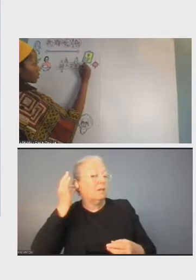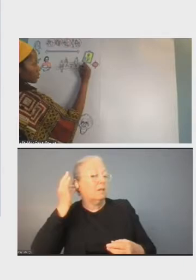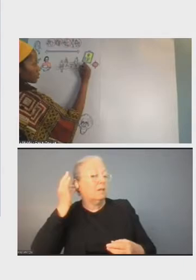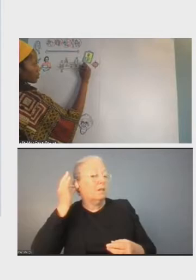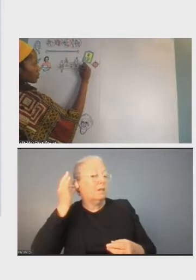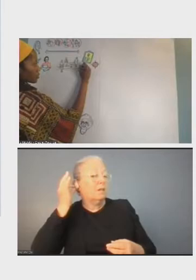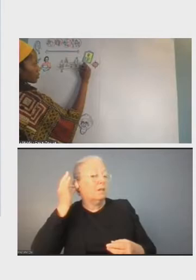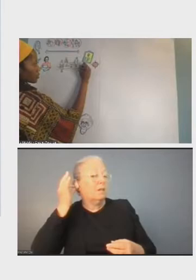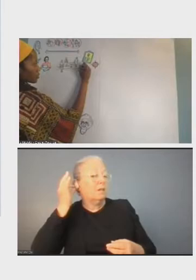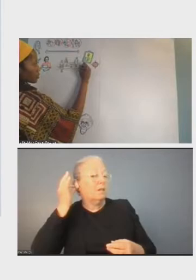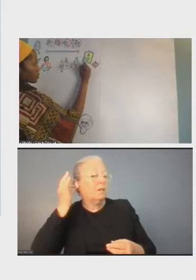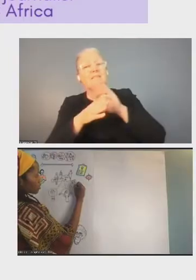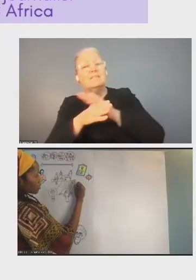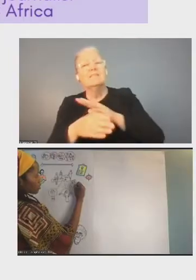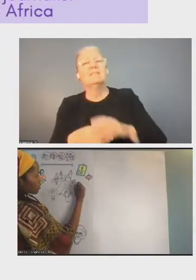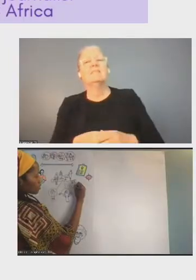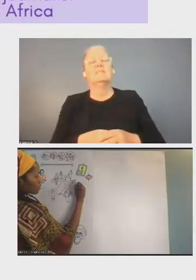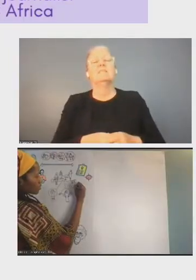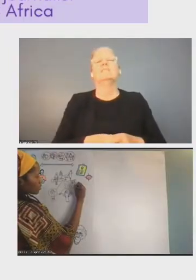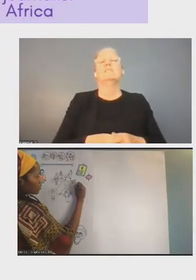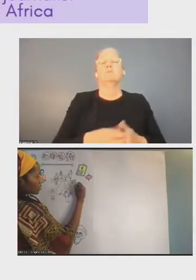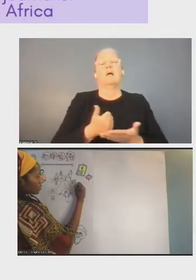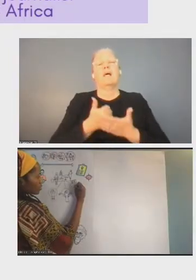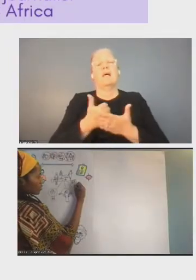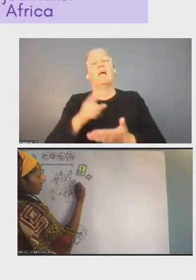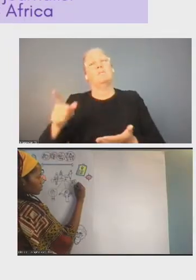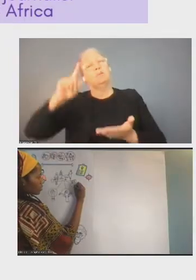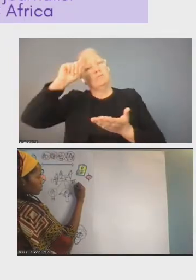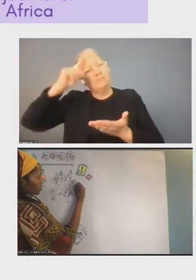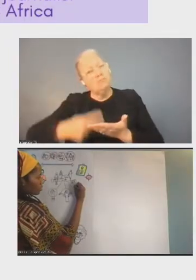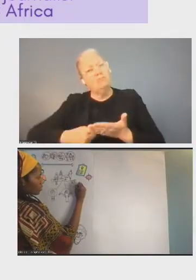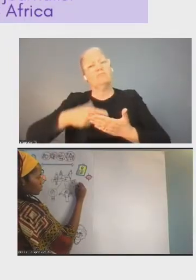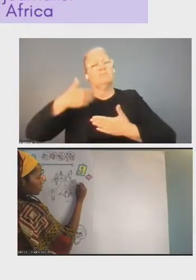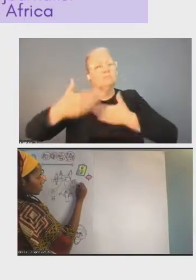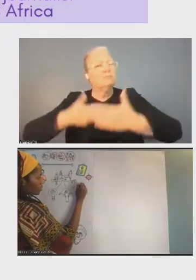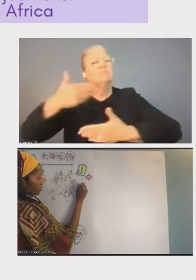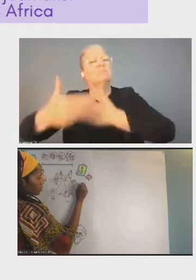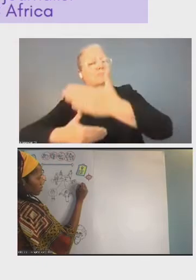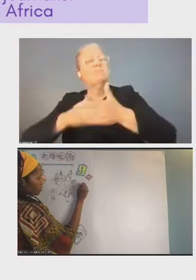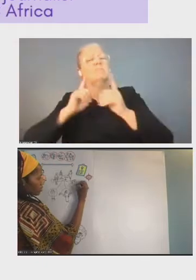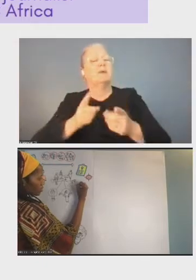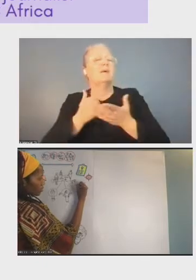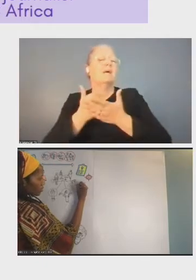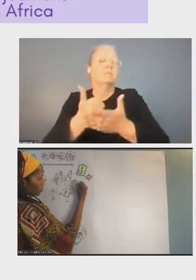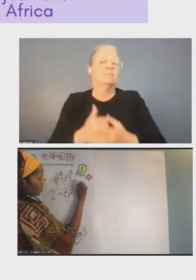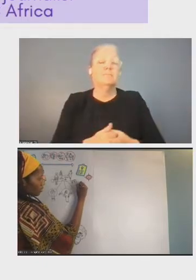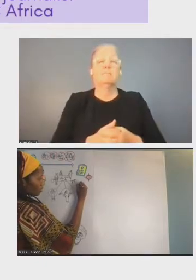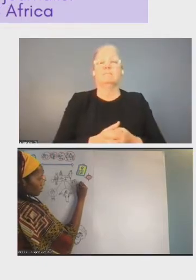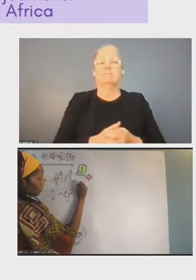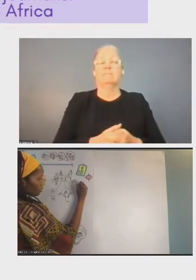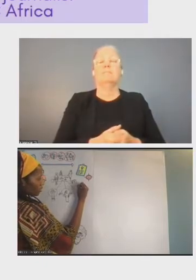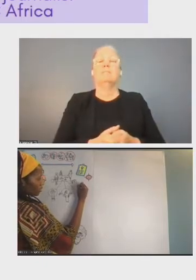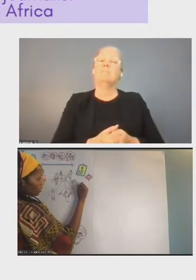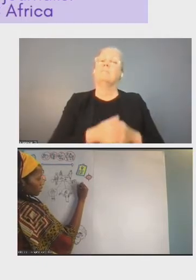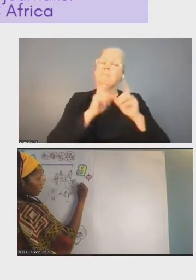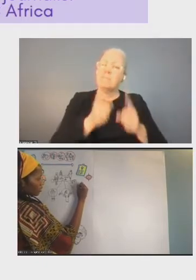and ecosystem degradation. En esta intervención quiero hacer énfasis al realmente ask for the